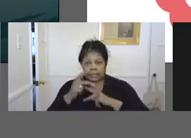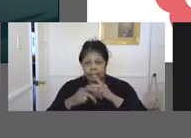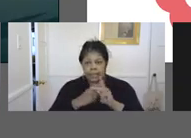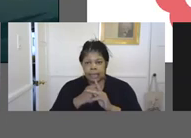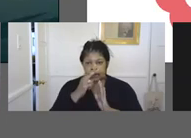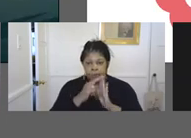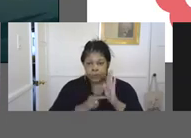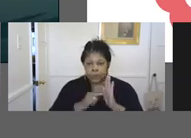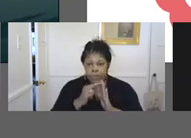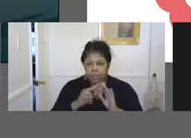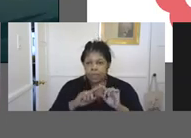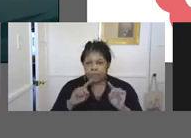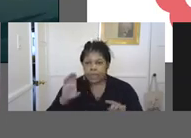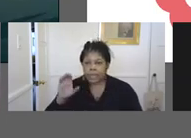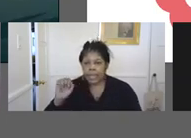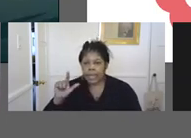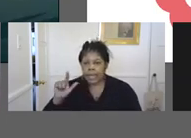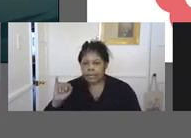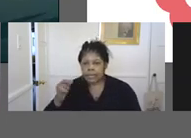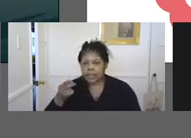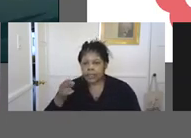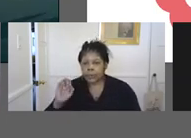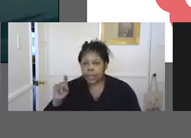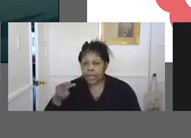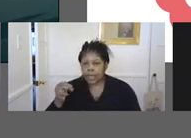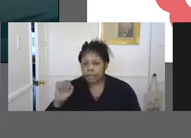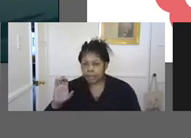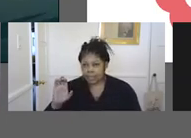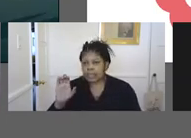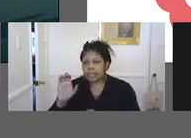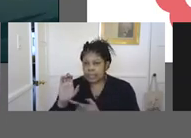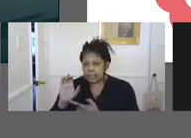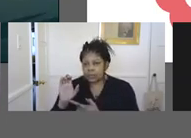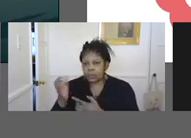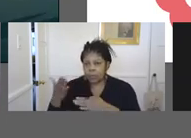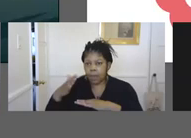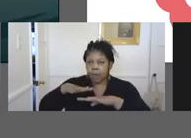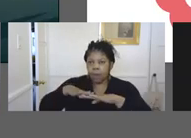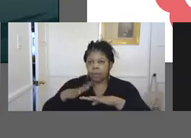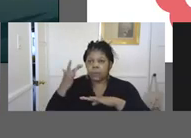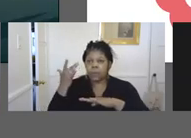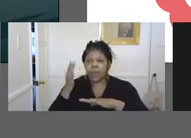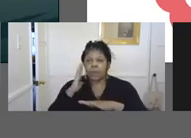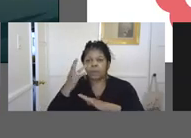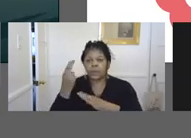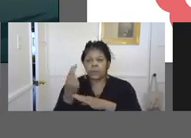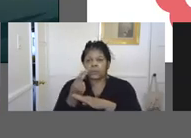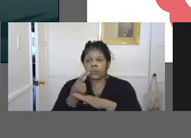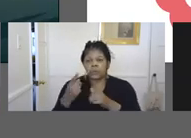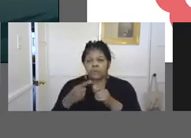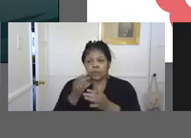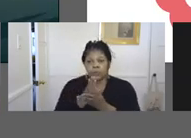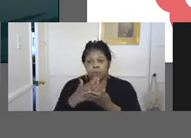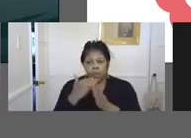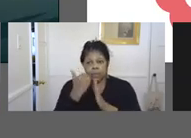calligraphic brushes back on, because those are the ones that we're going to use for the first part of the lesson. So there are